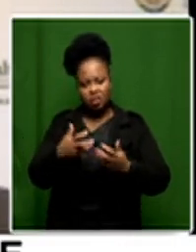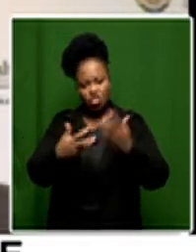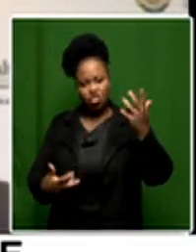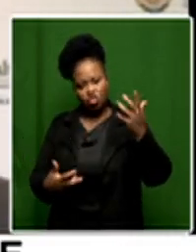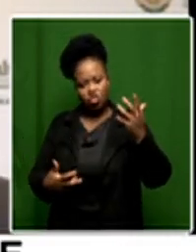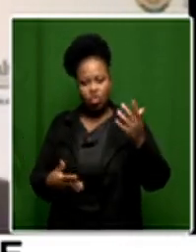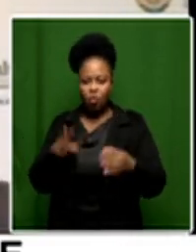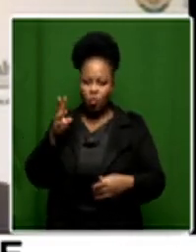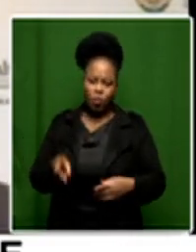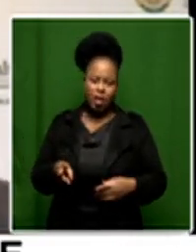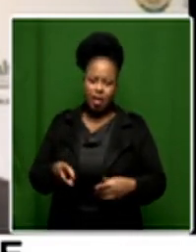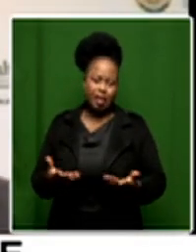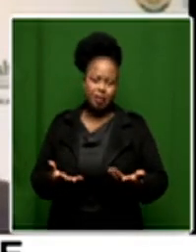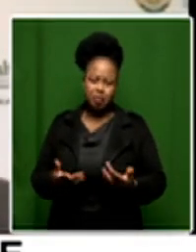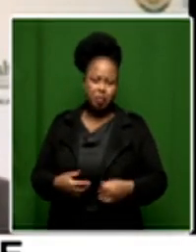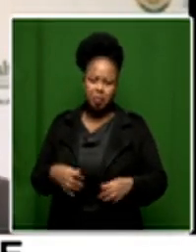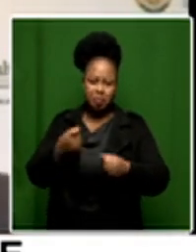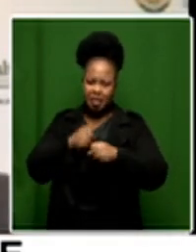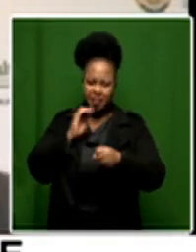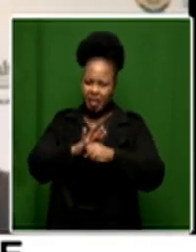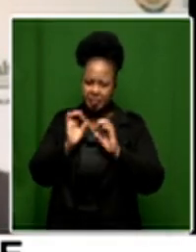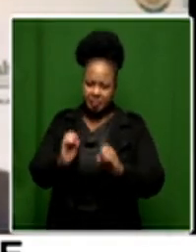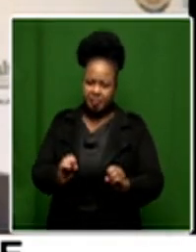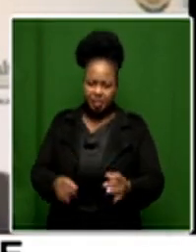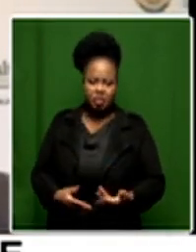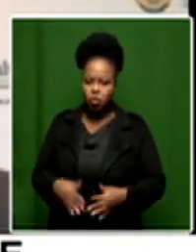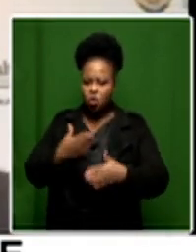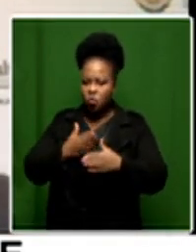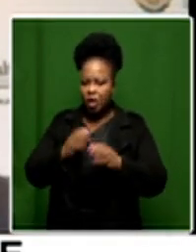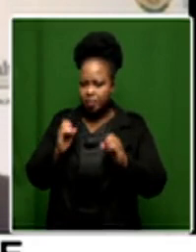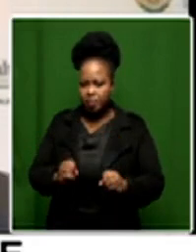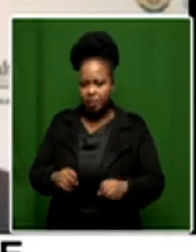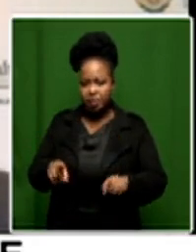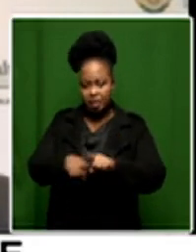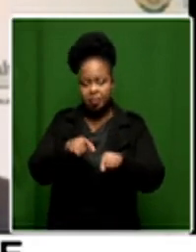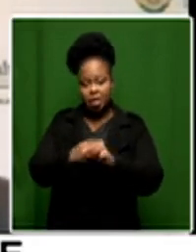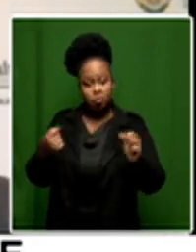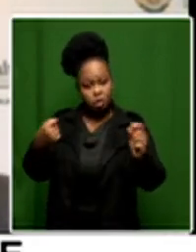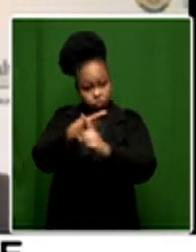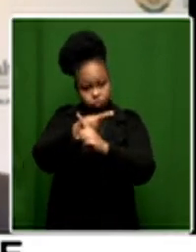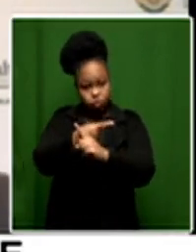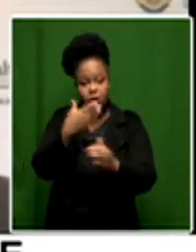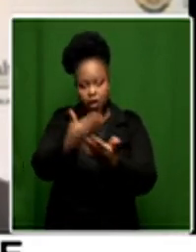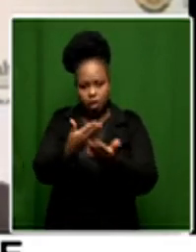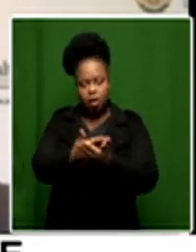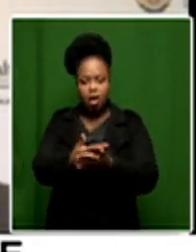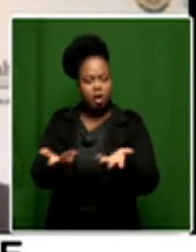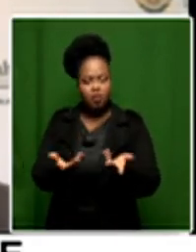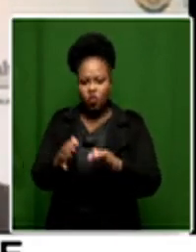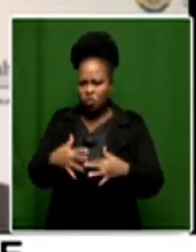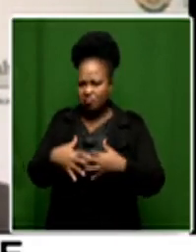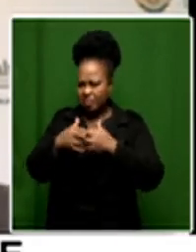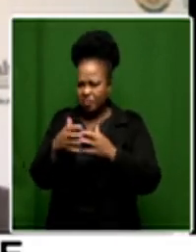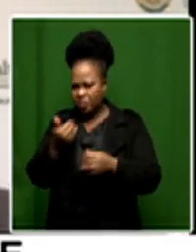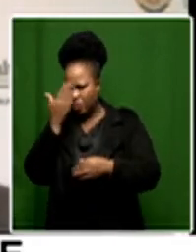they've got no synergistic effect that way. And their interaction, cross reactions are not well